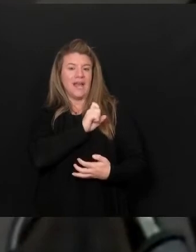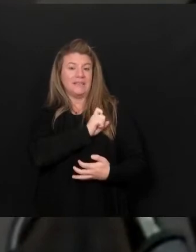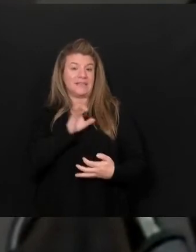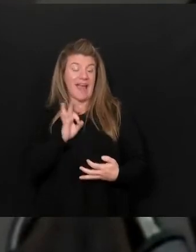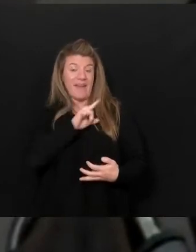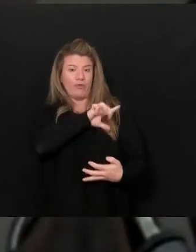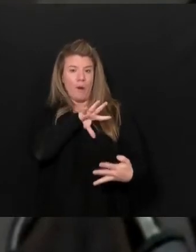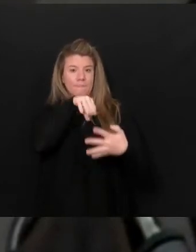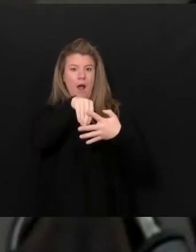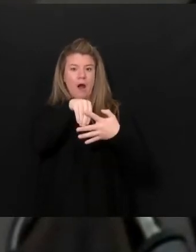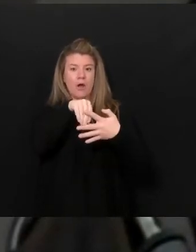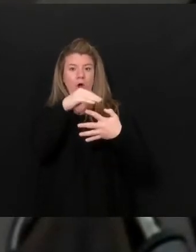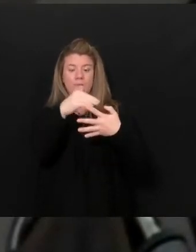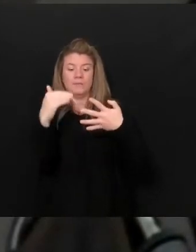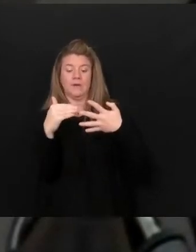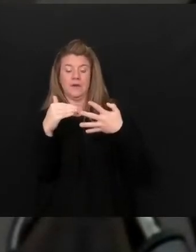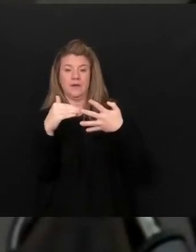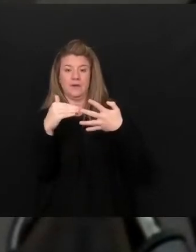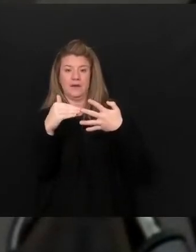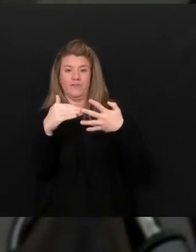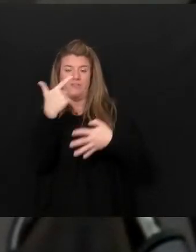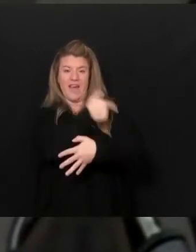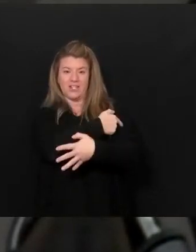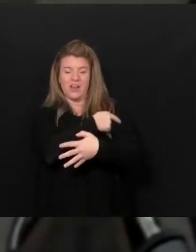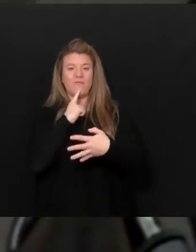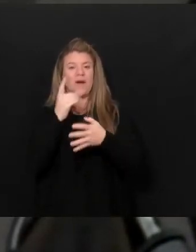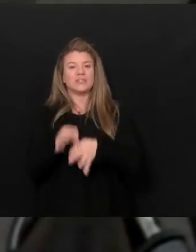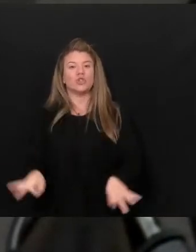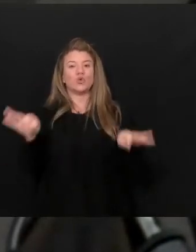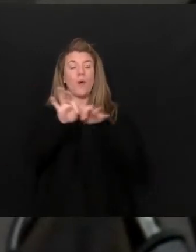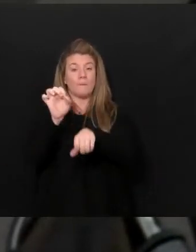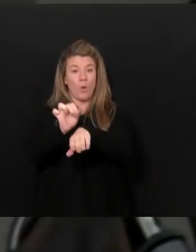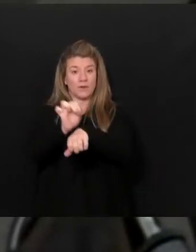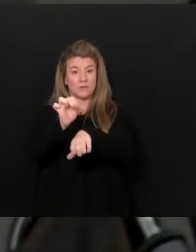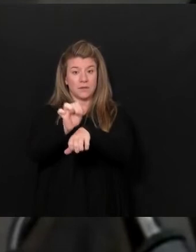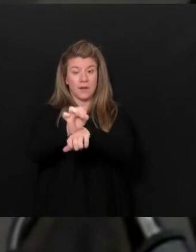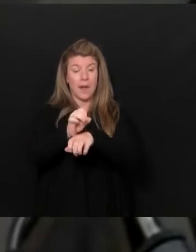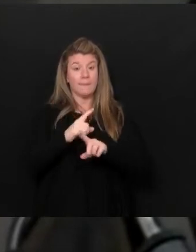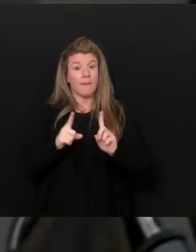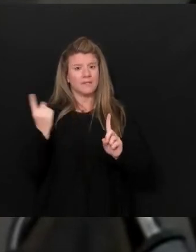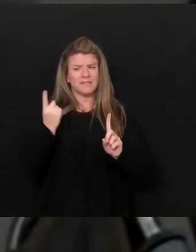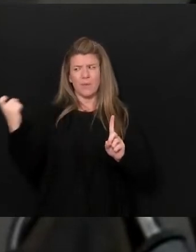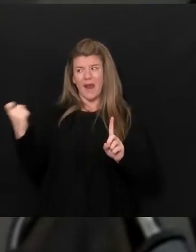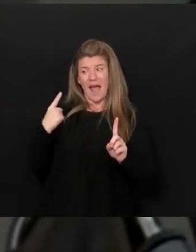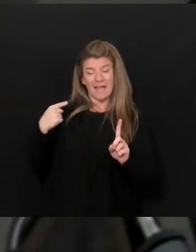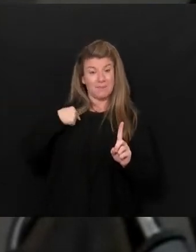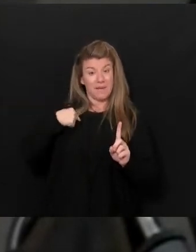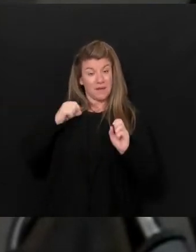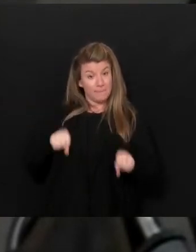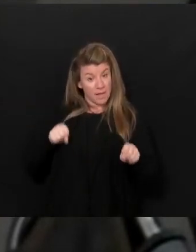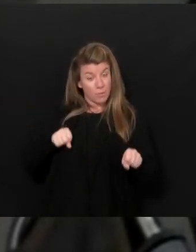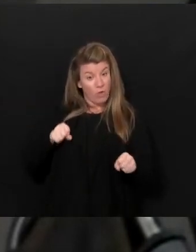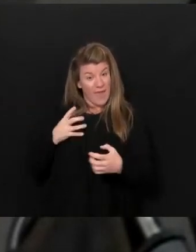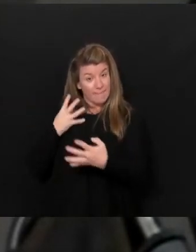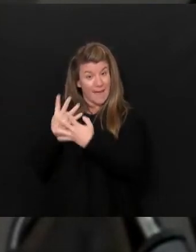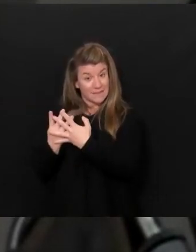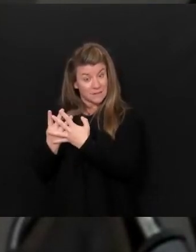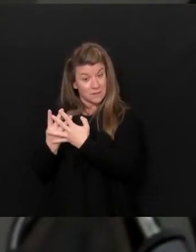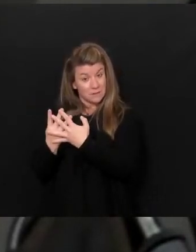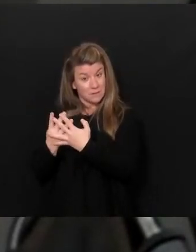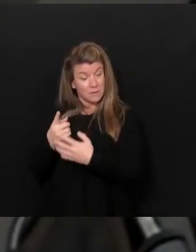of phase one when it comes to vaccinations as essential employees. But I have been asked whether there was a possibility that inmates would